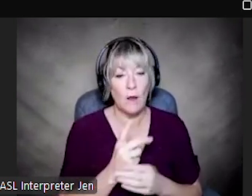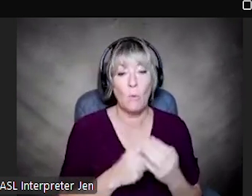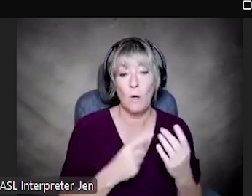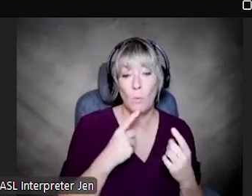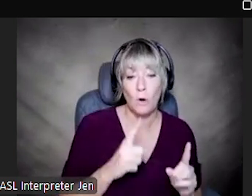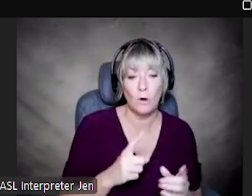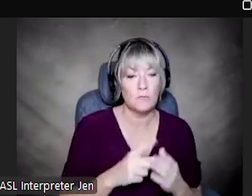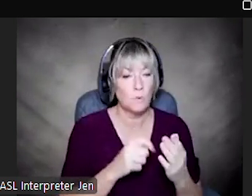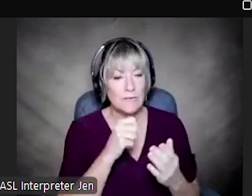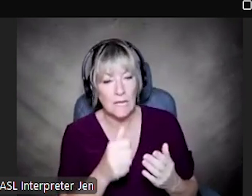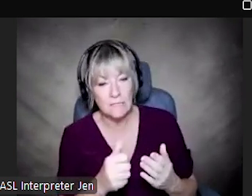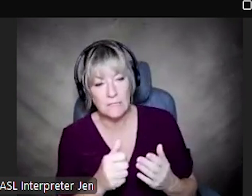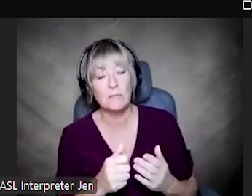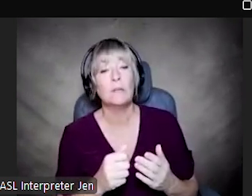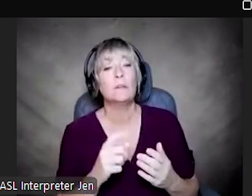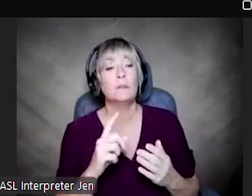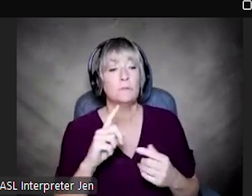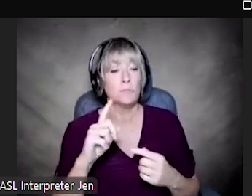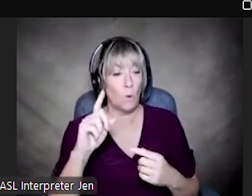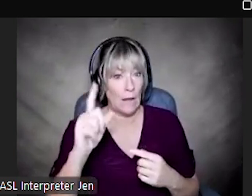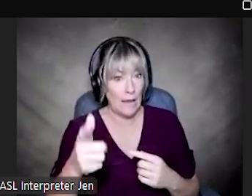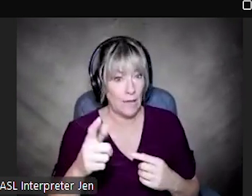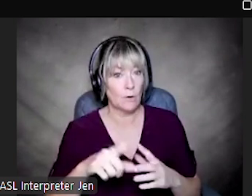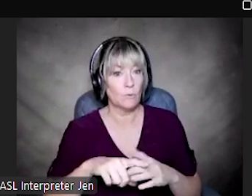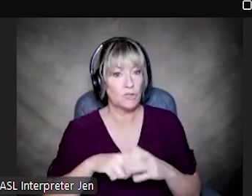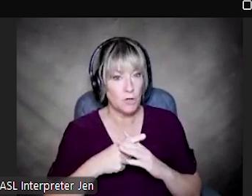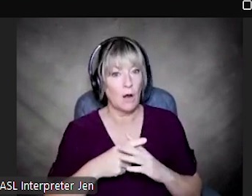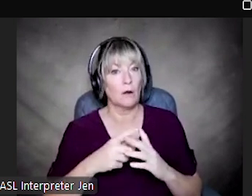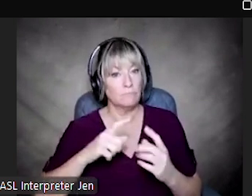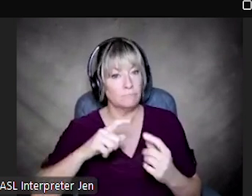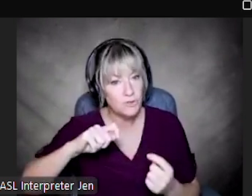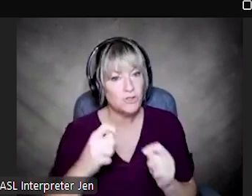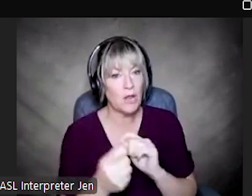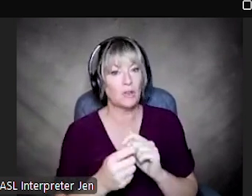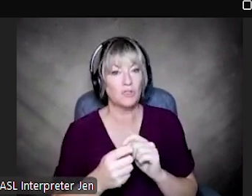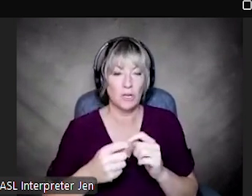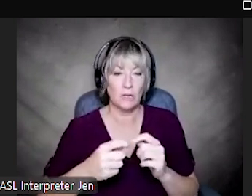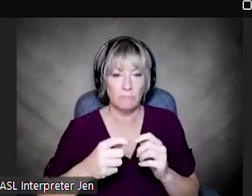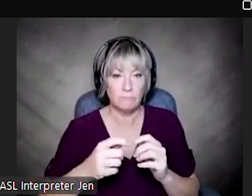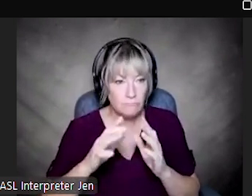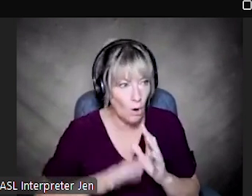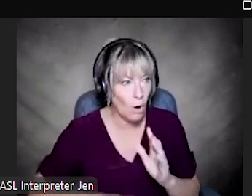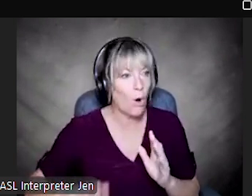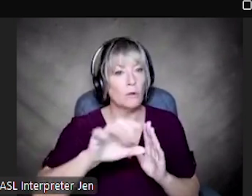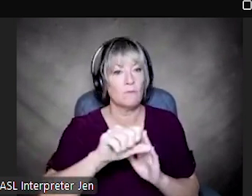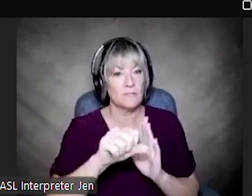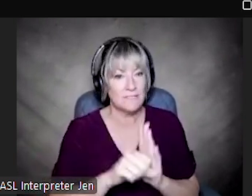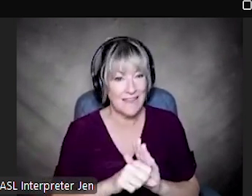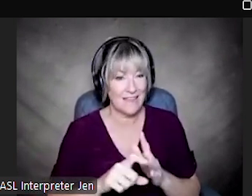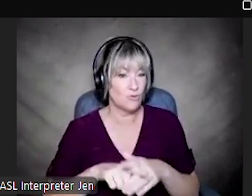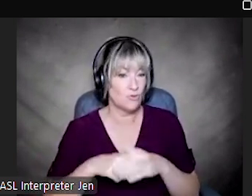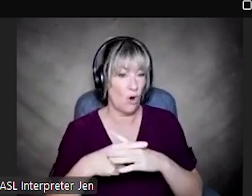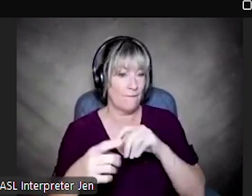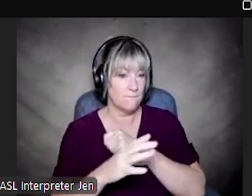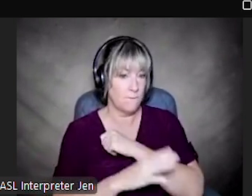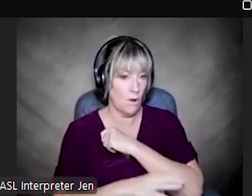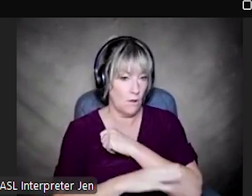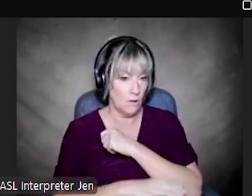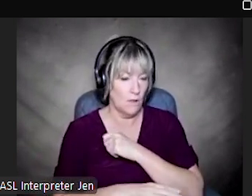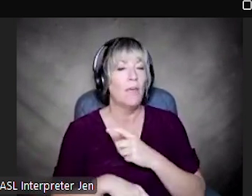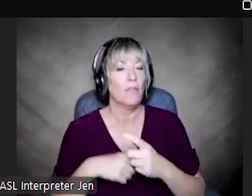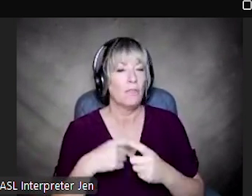what's not. So once we start really aggressively moving closer to statewide starting this fall, we